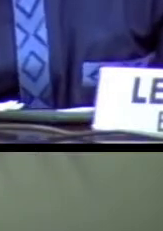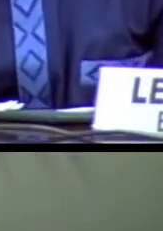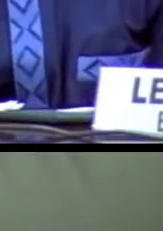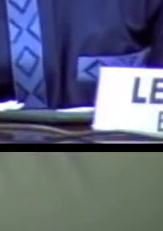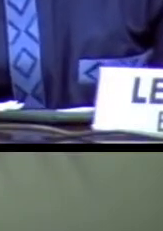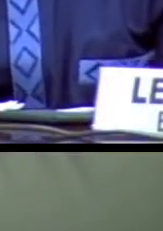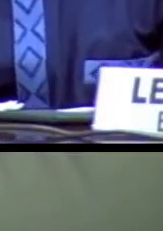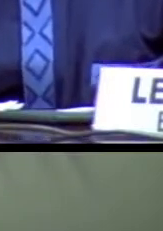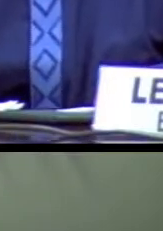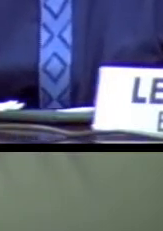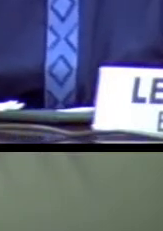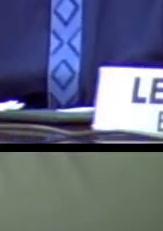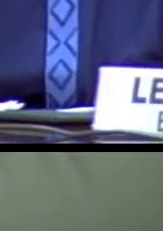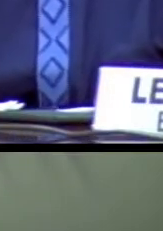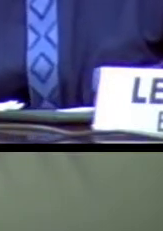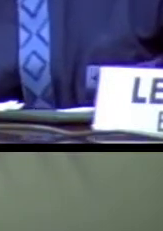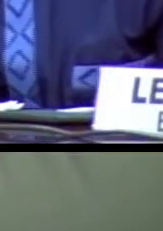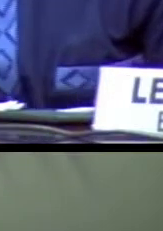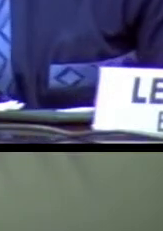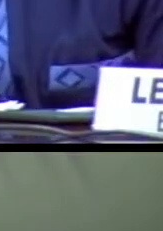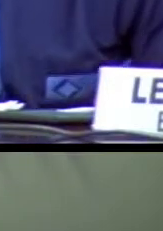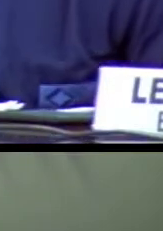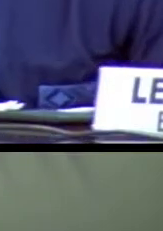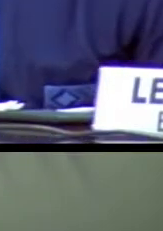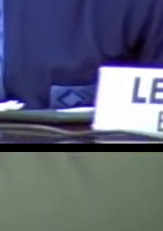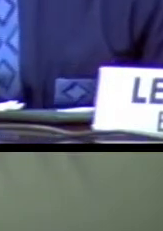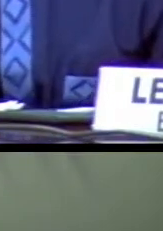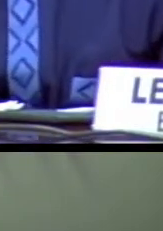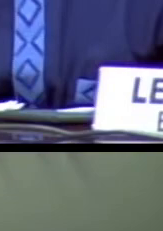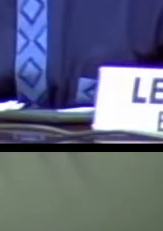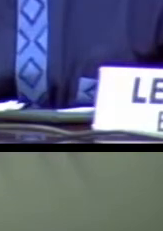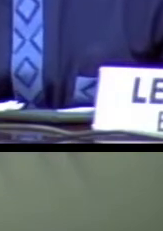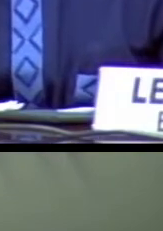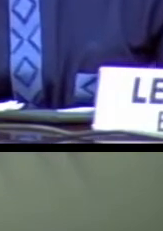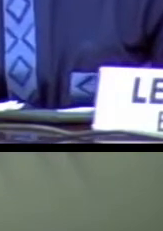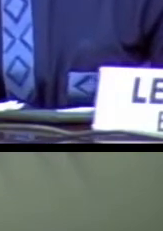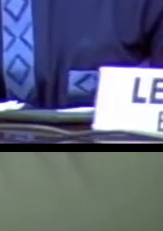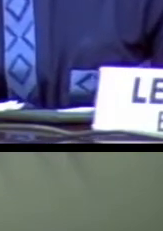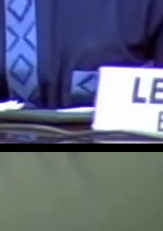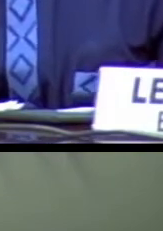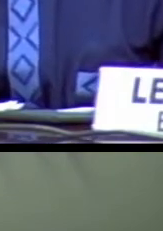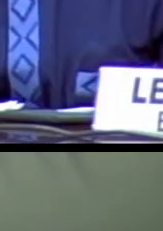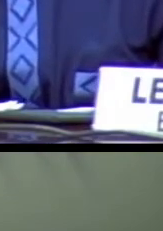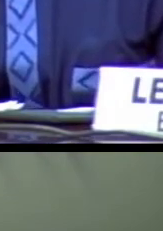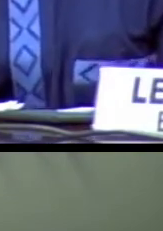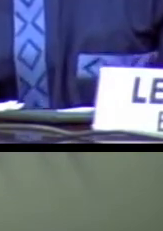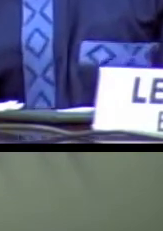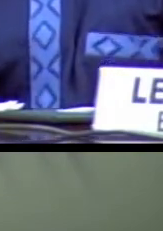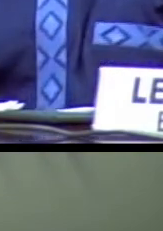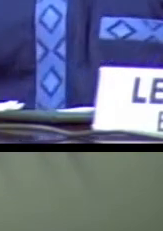that you are on the oath. I am happy that you brought your Quran. I still have it, sir.